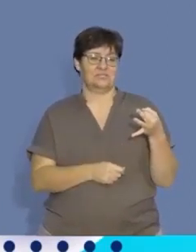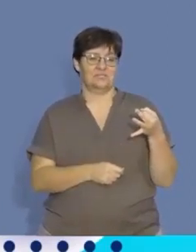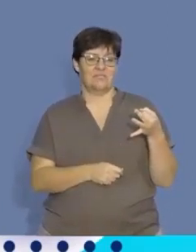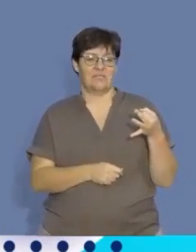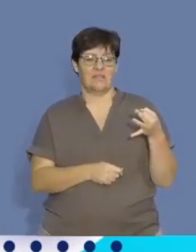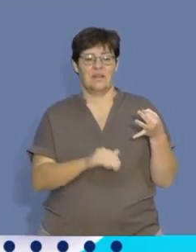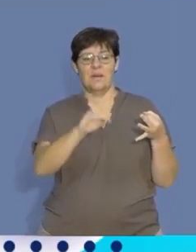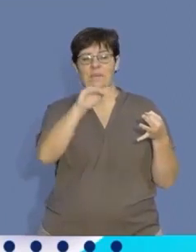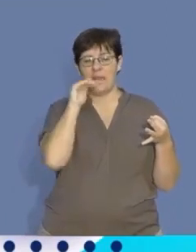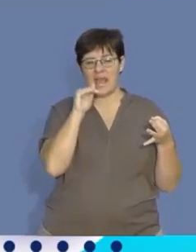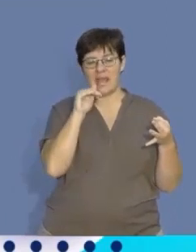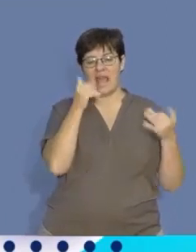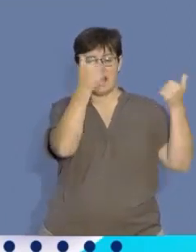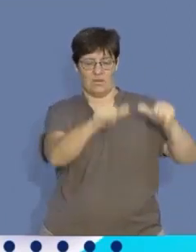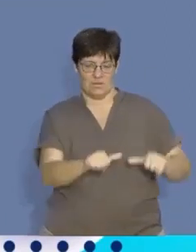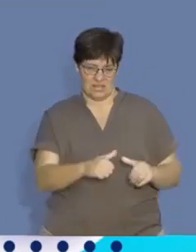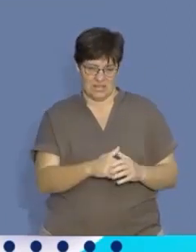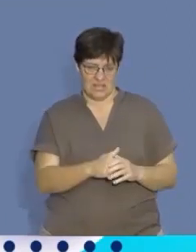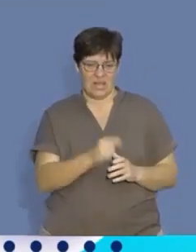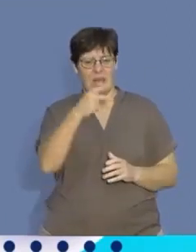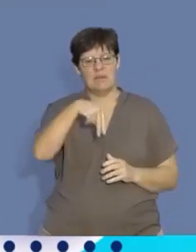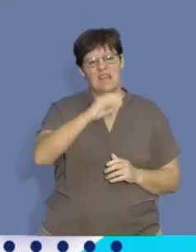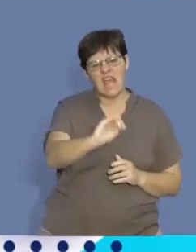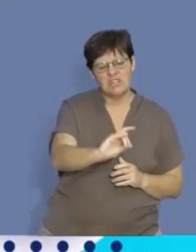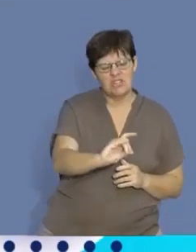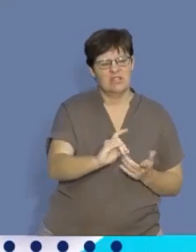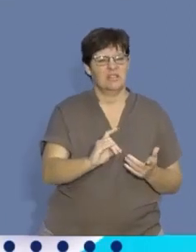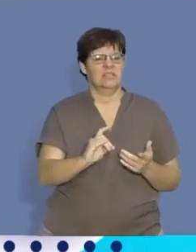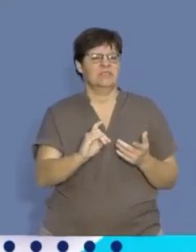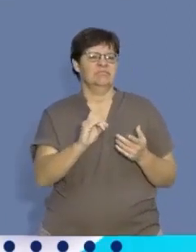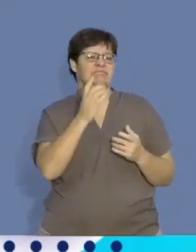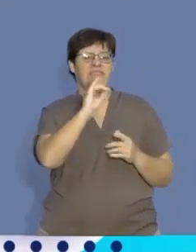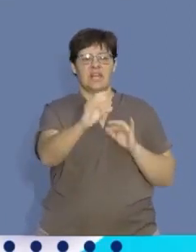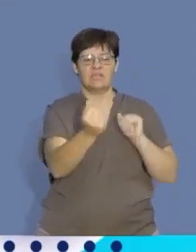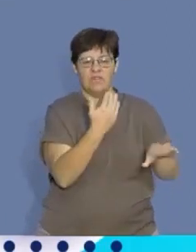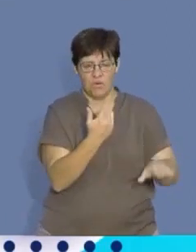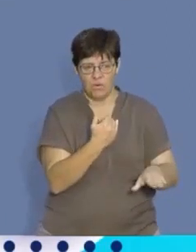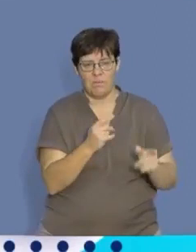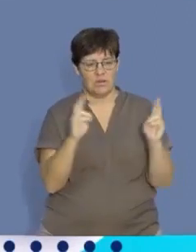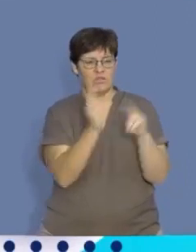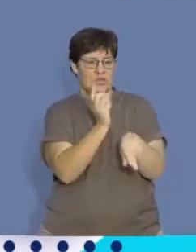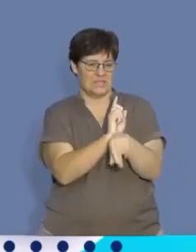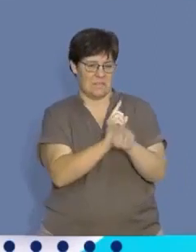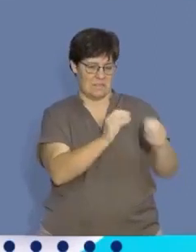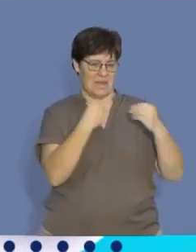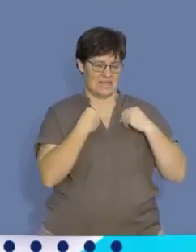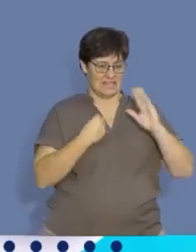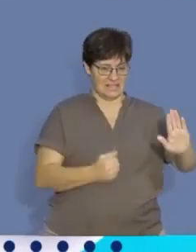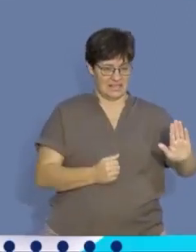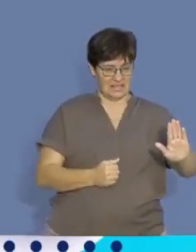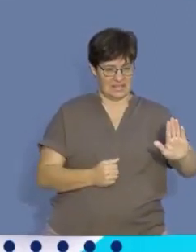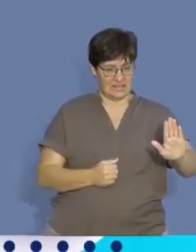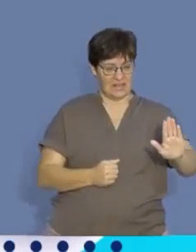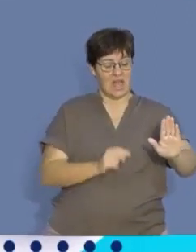obviously your bank account, petty cash, cash float. That makes up your short-term